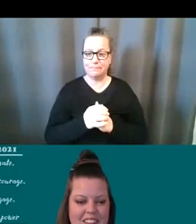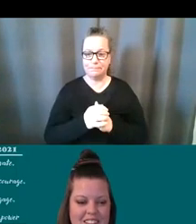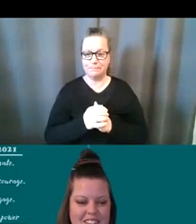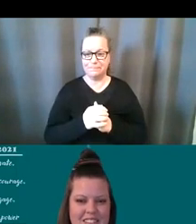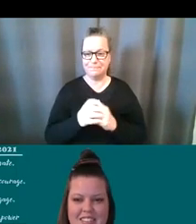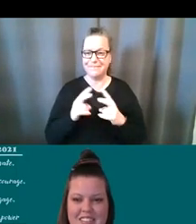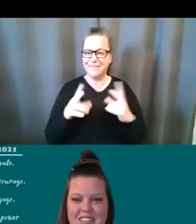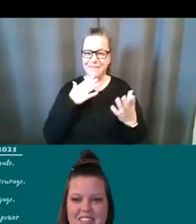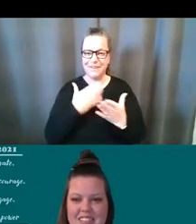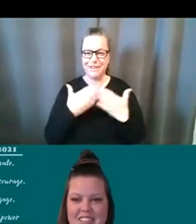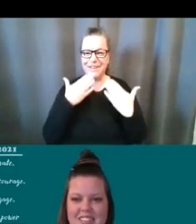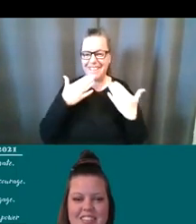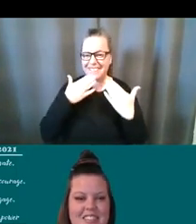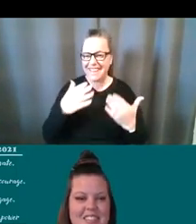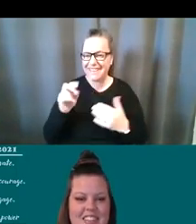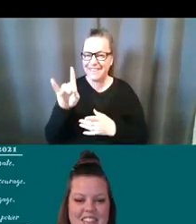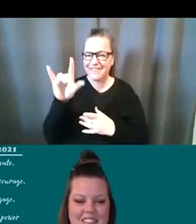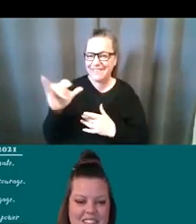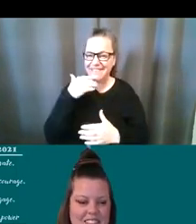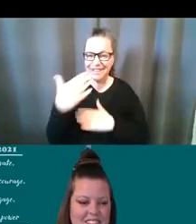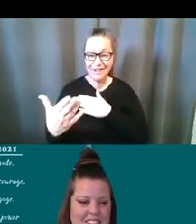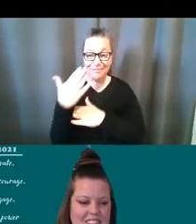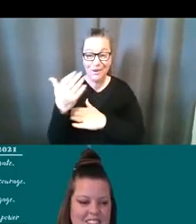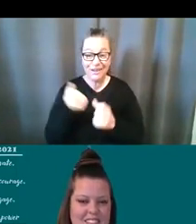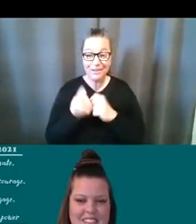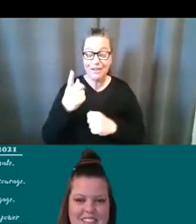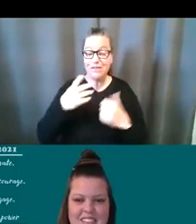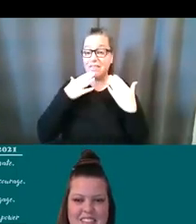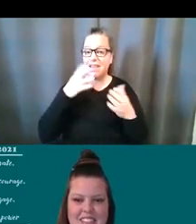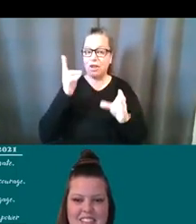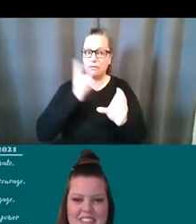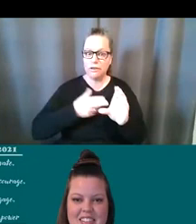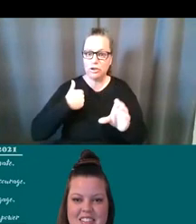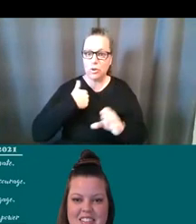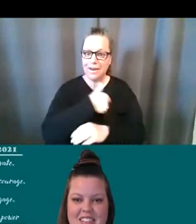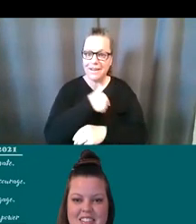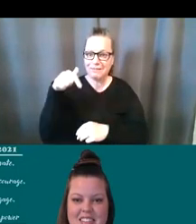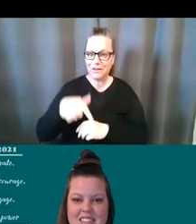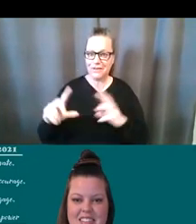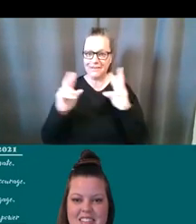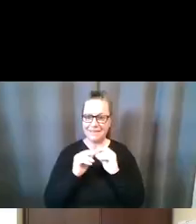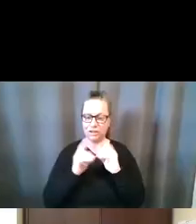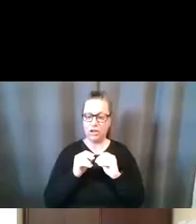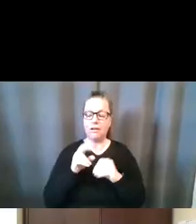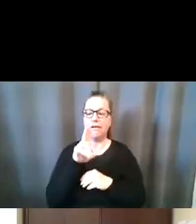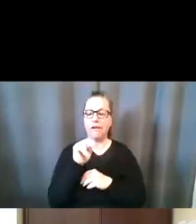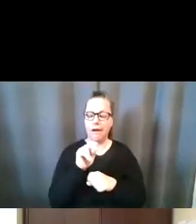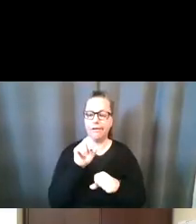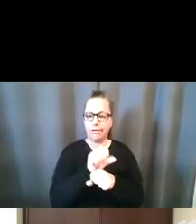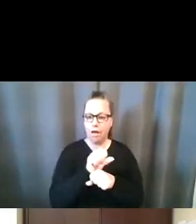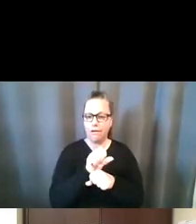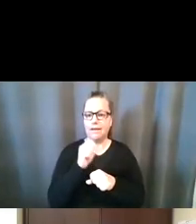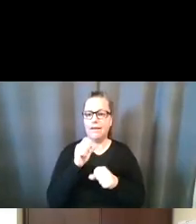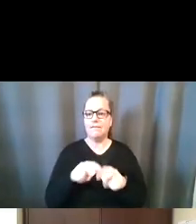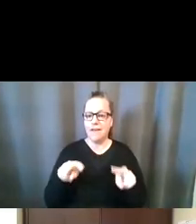Very good. Thank you, Christy. And good morning to everybody. Thank you for joining us for this session on unlocking value realization